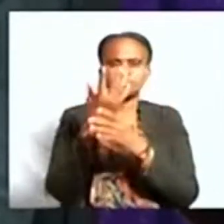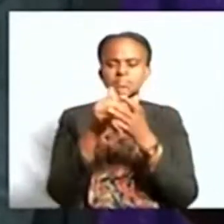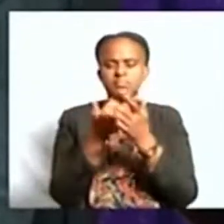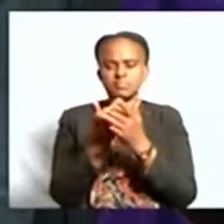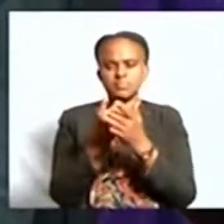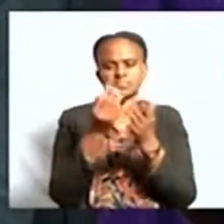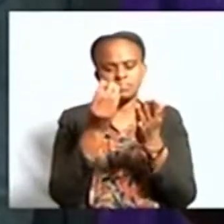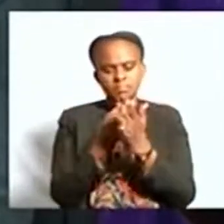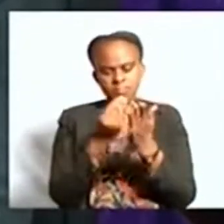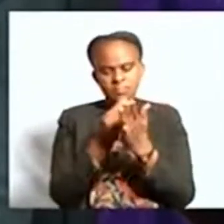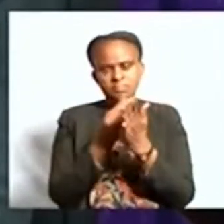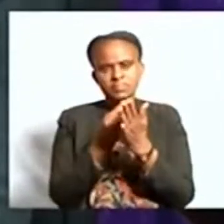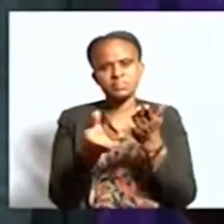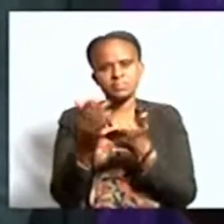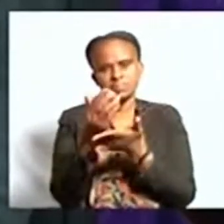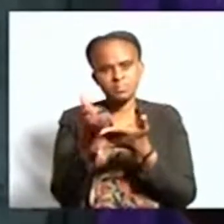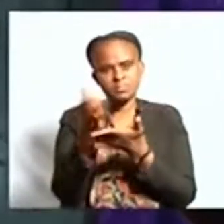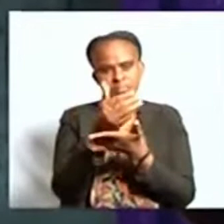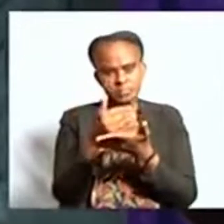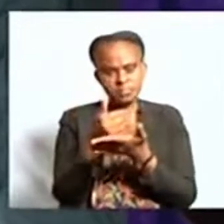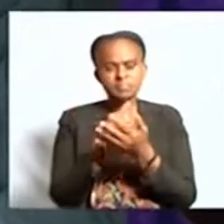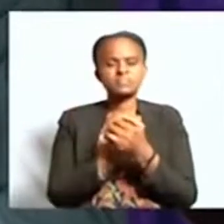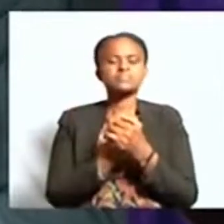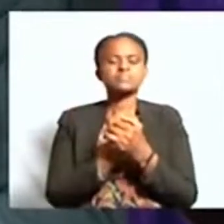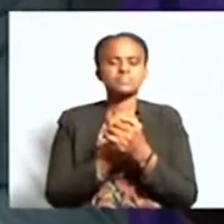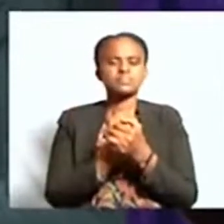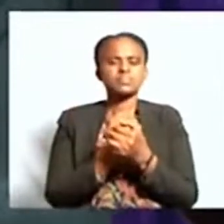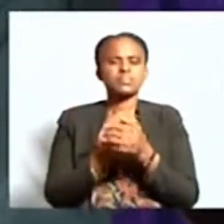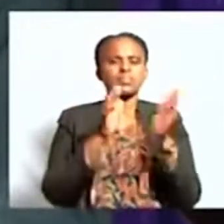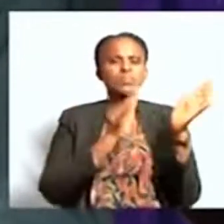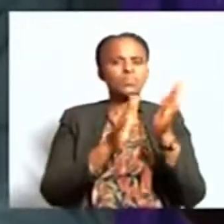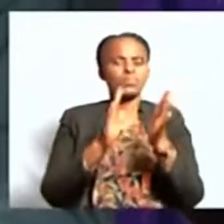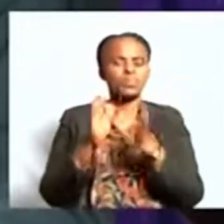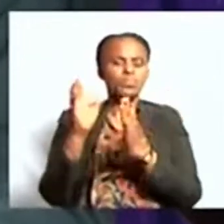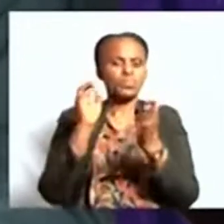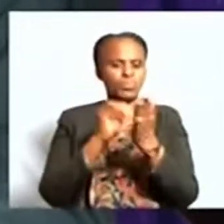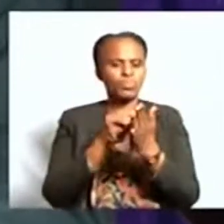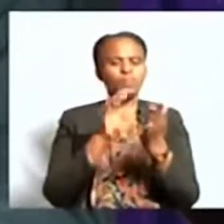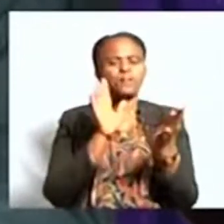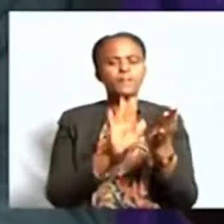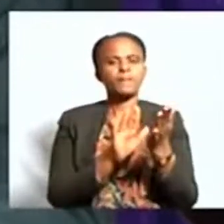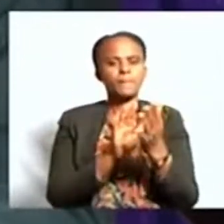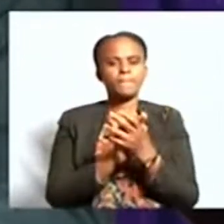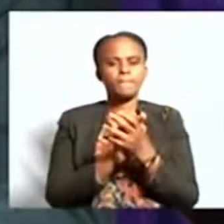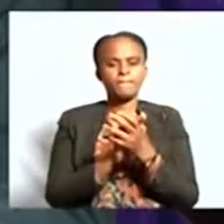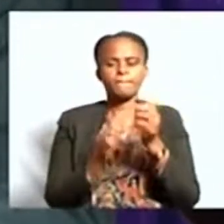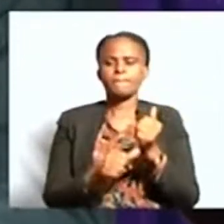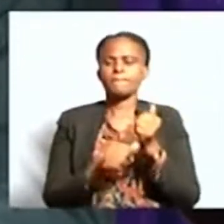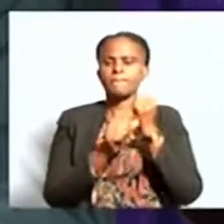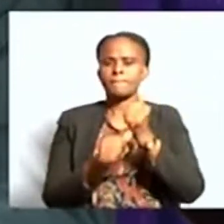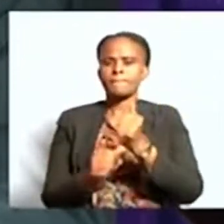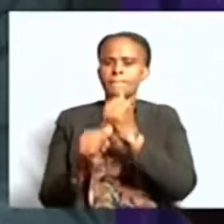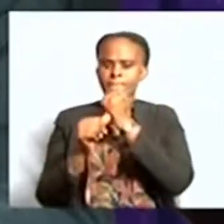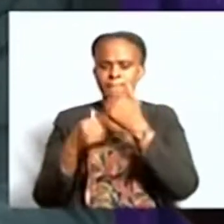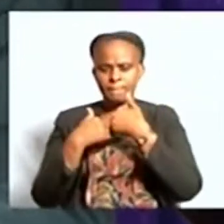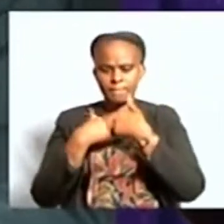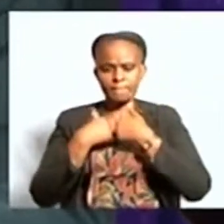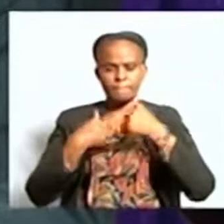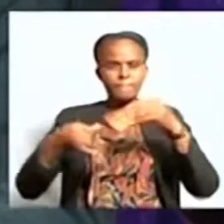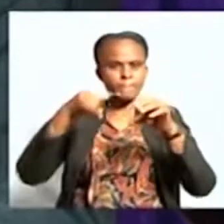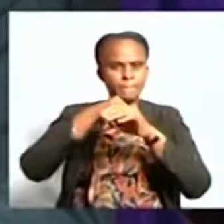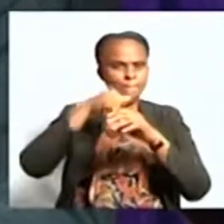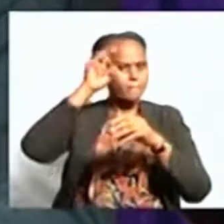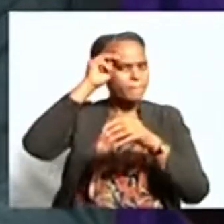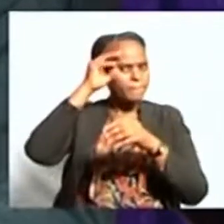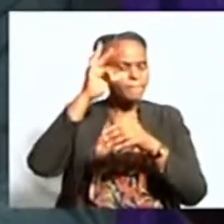of revenue collected. Measures put in place. The agency has engaged the